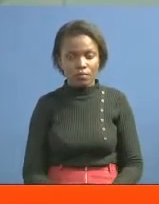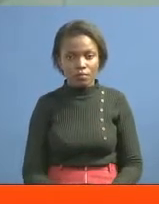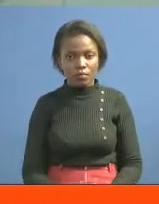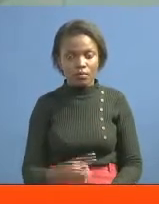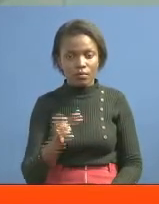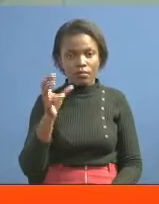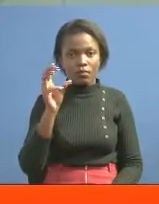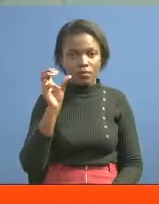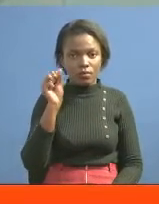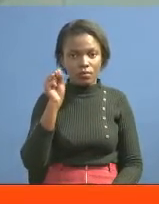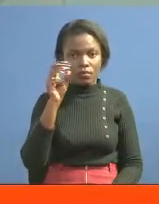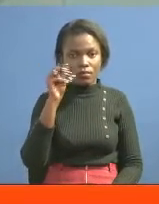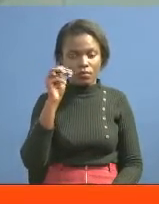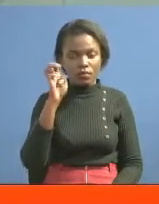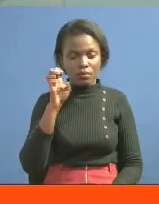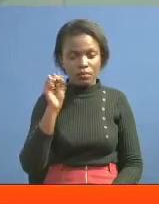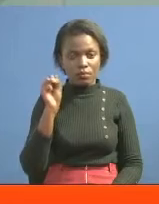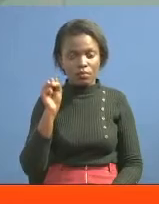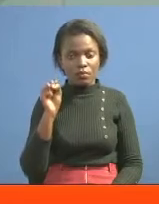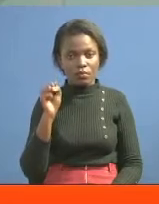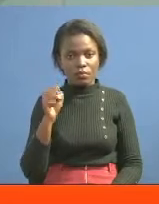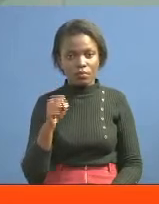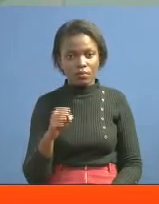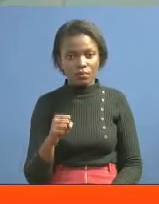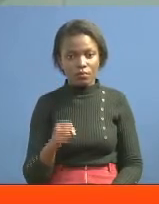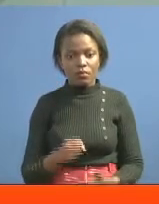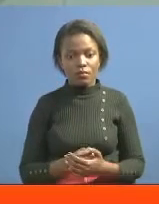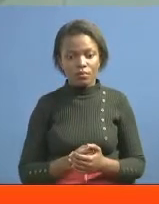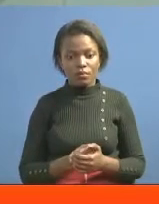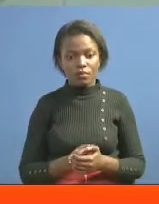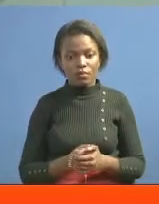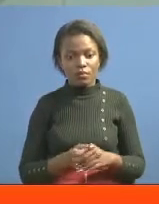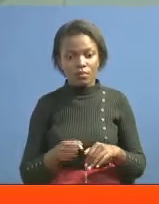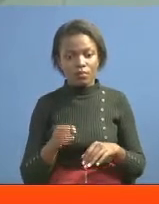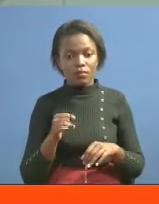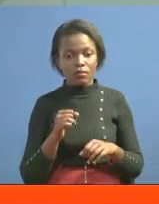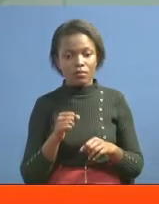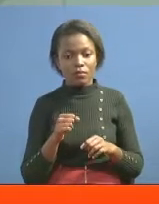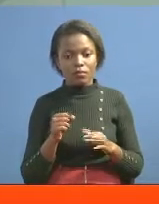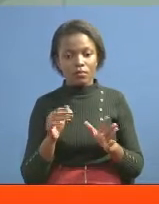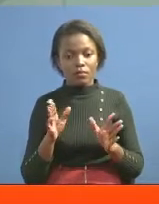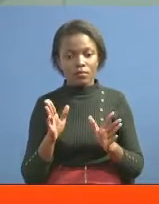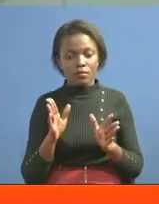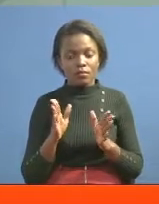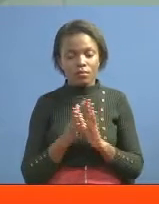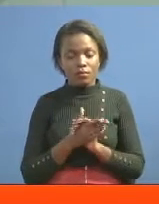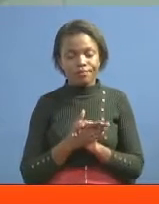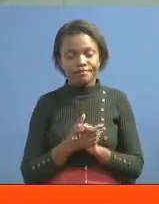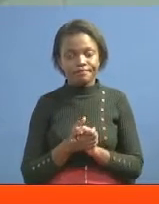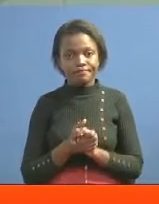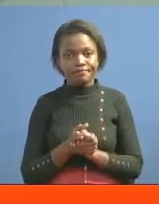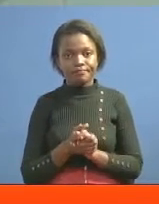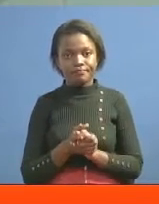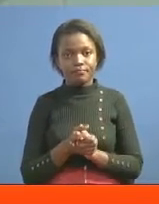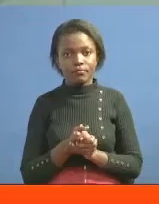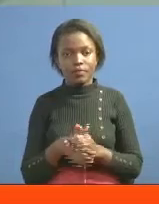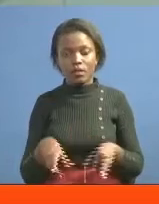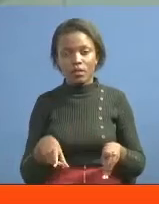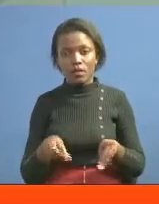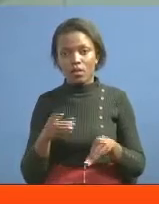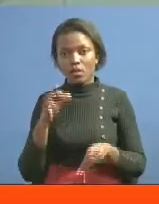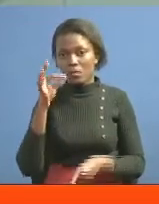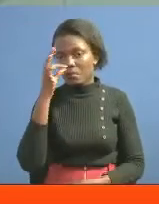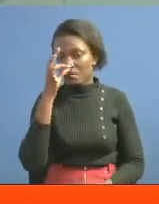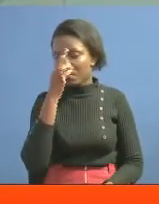generate 33%. Yes. And so we'd be able to quickly pay off that debt and be in a safer position. I mean, during Kibaki's